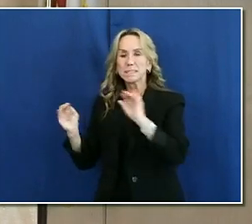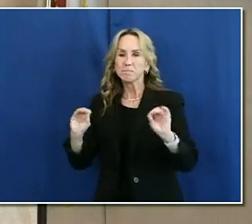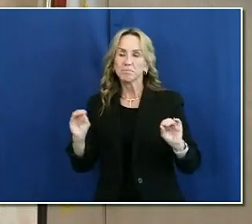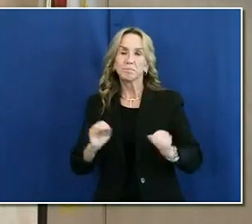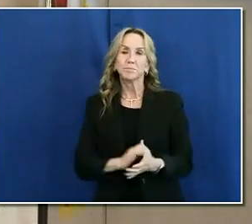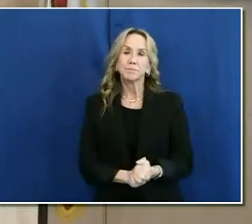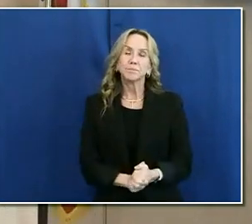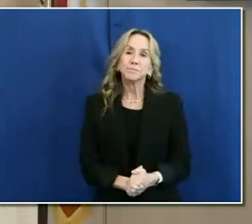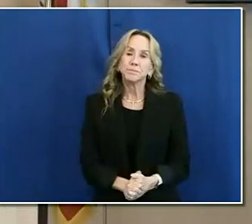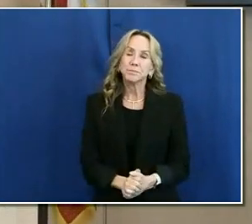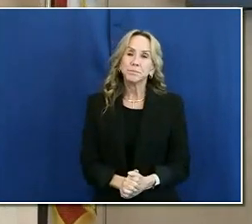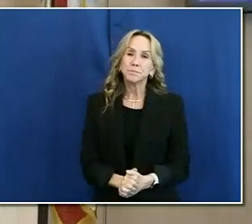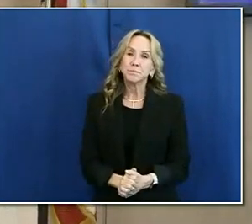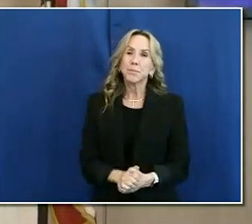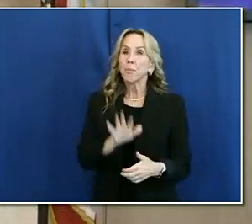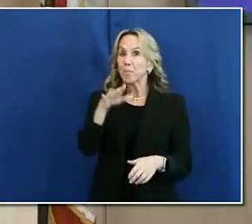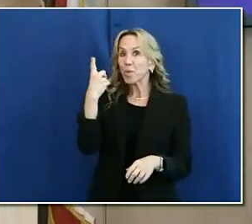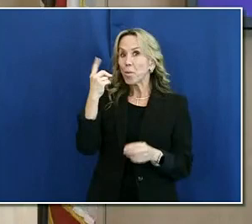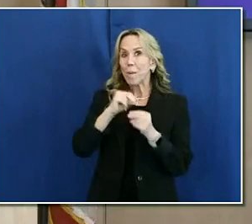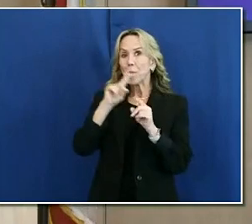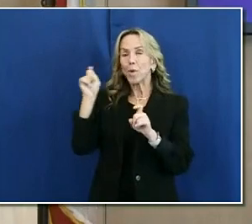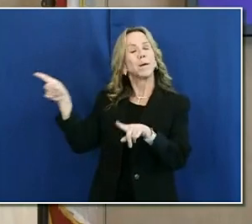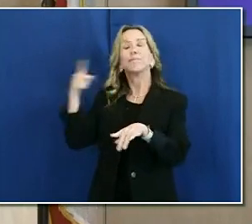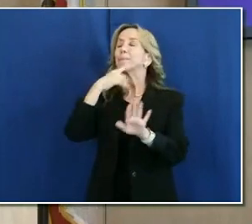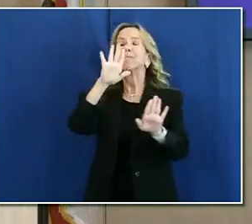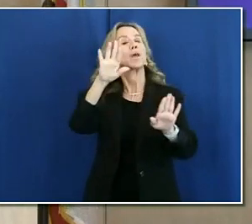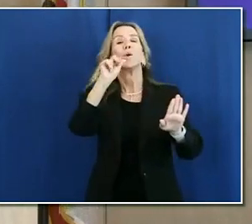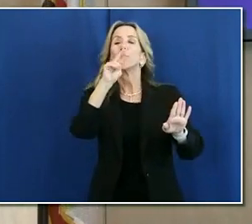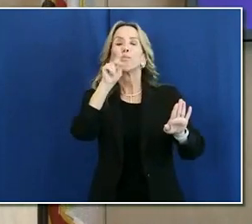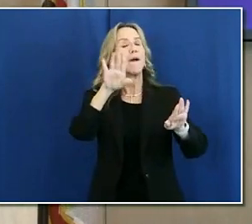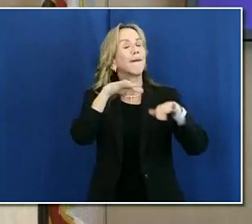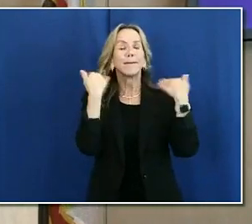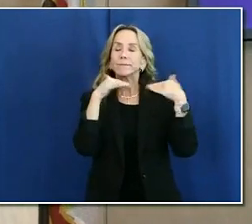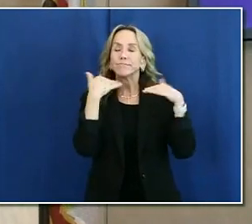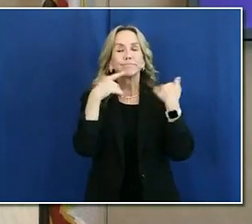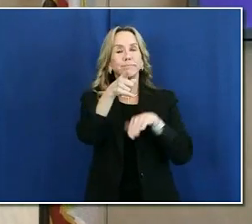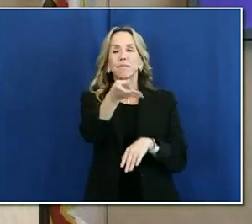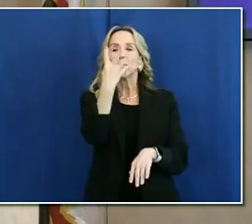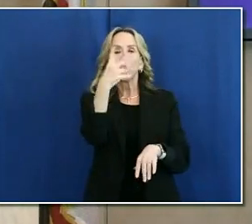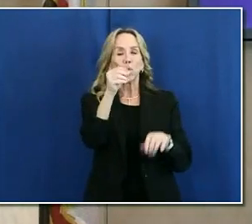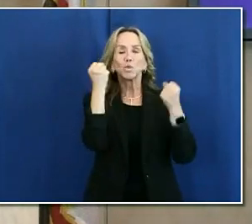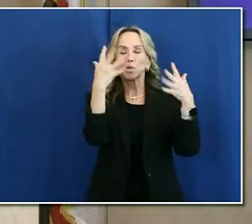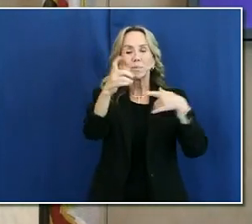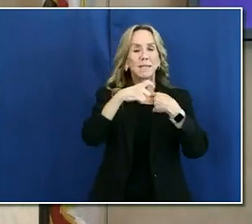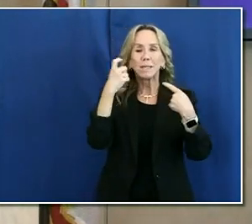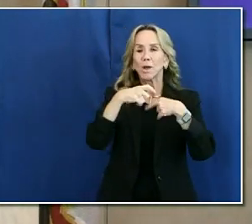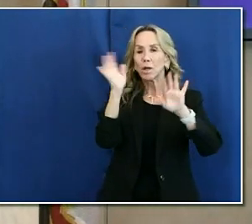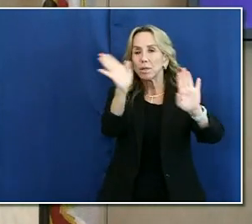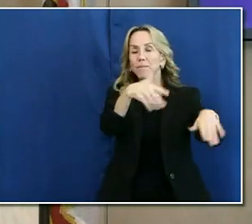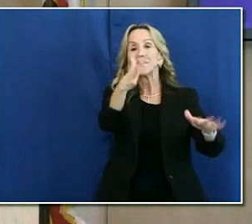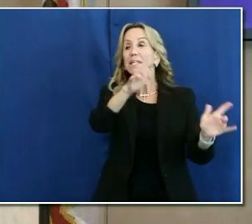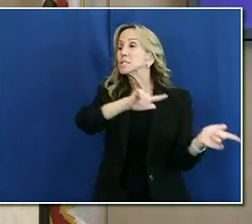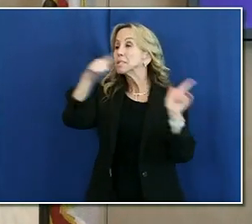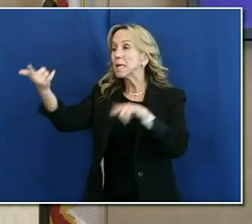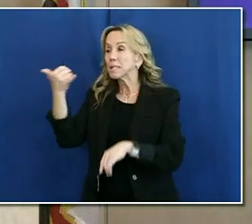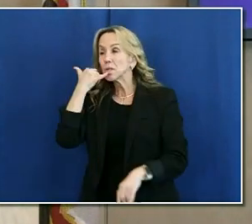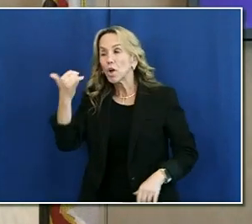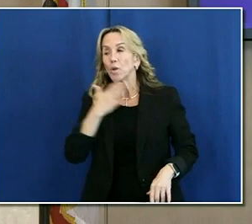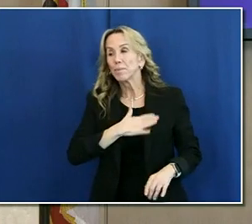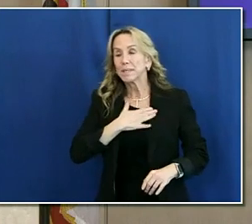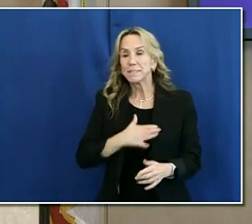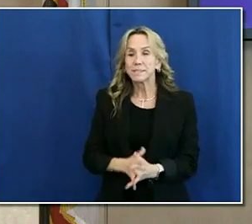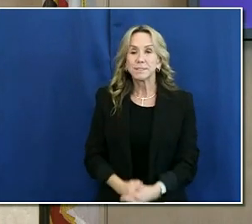Thank you. And if I may, I just have one other question. Hey, Brandon, that's like 4, man. We got a lot of callers. So that's like 4 questions. Let's go to the next caller. Thank